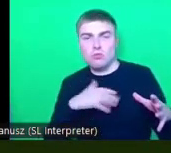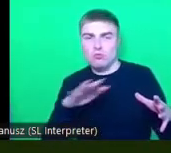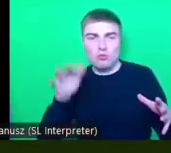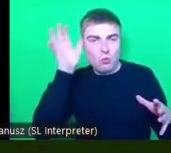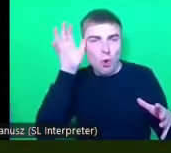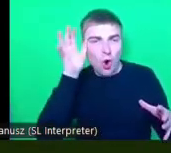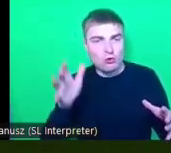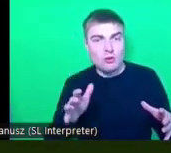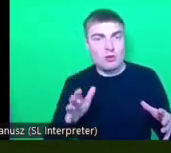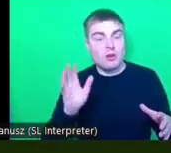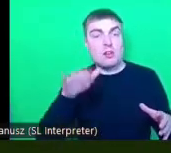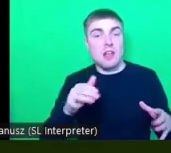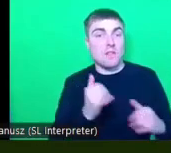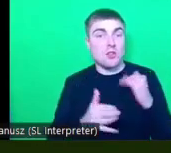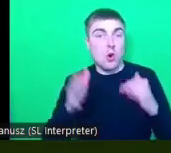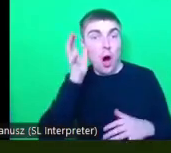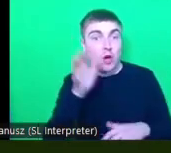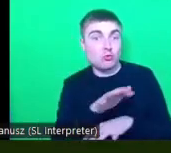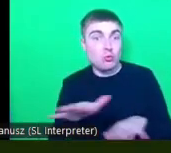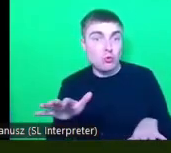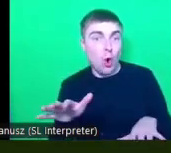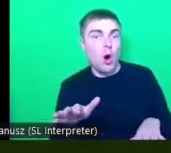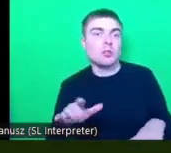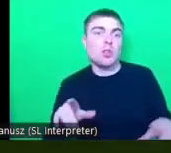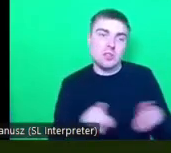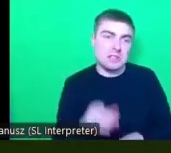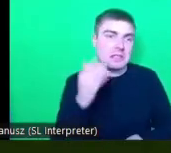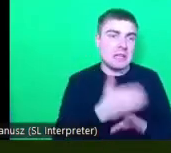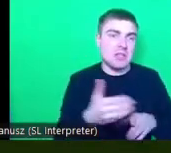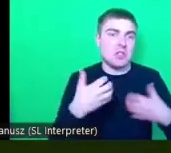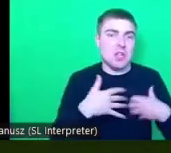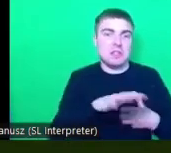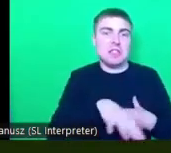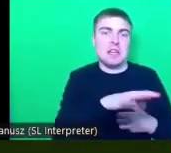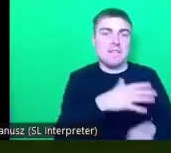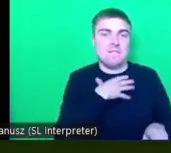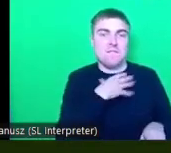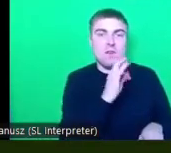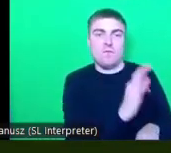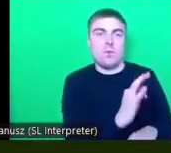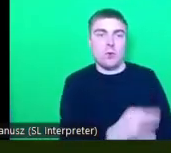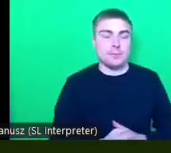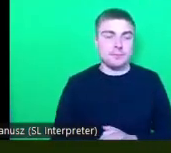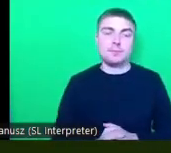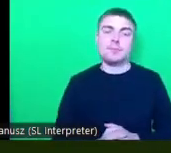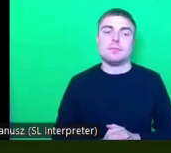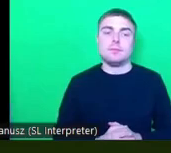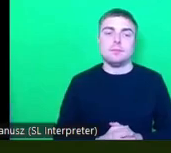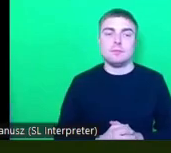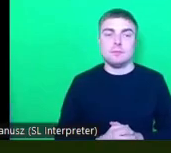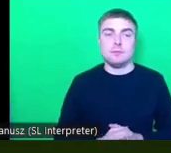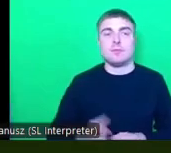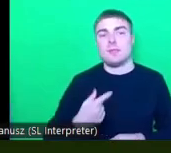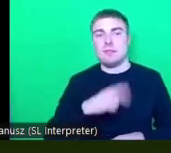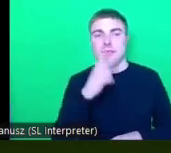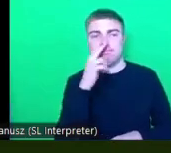is the main mortality factor also within most wolf territories. So in this graph here, you just see the